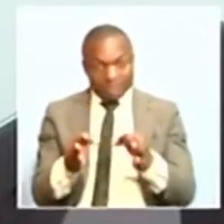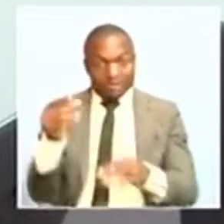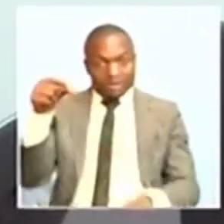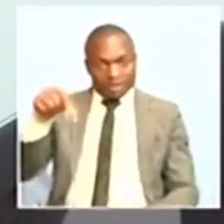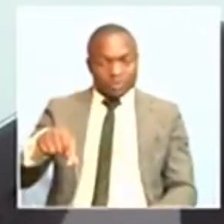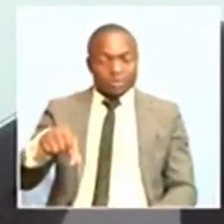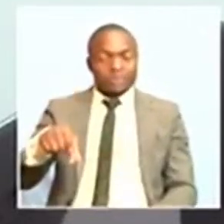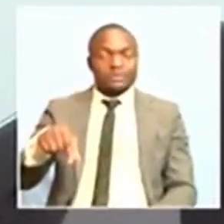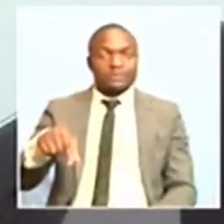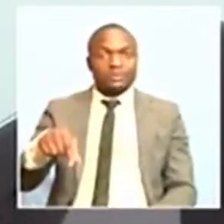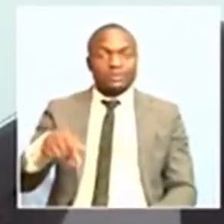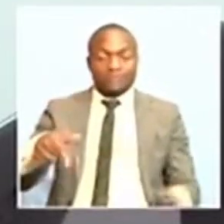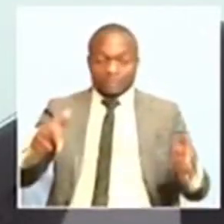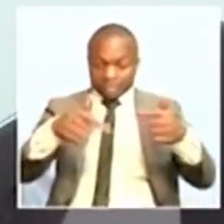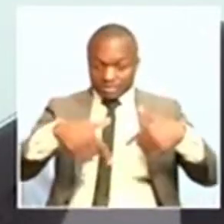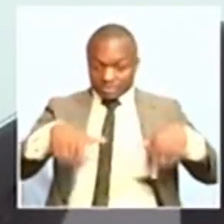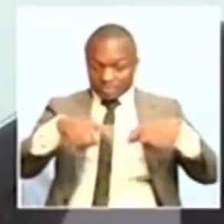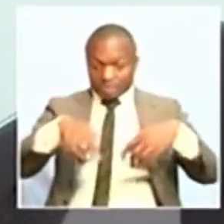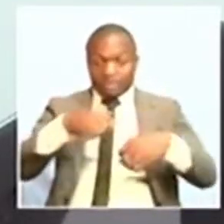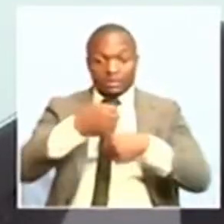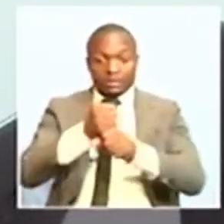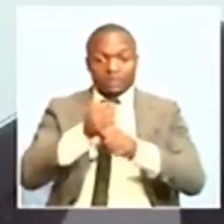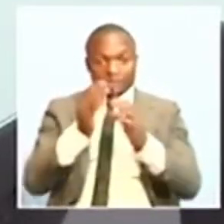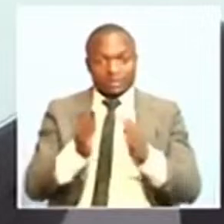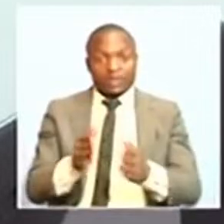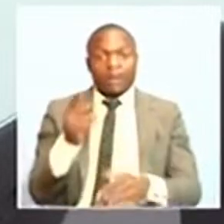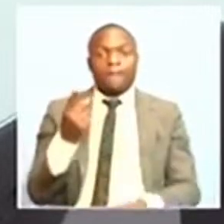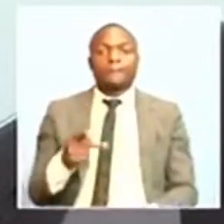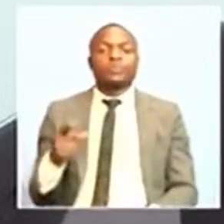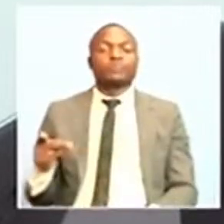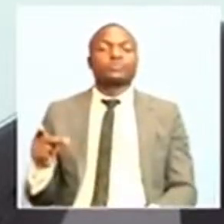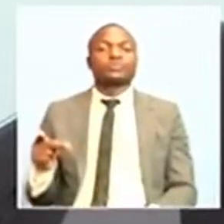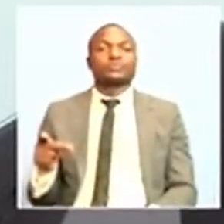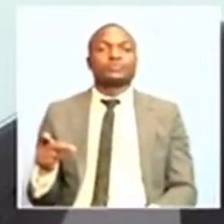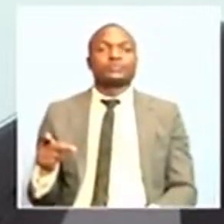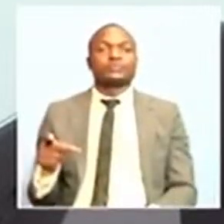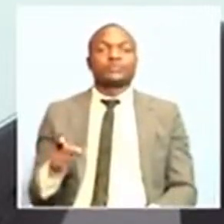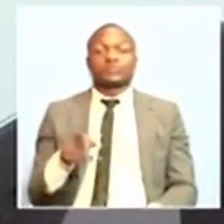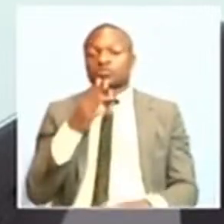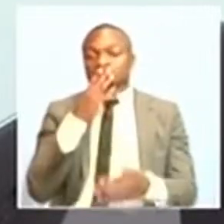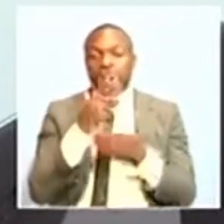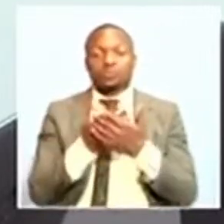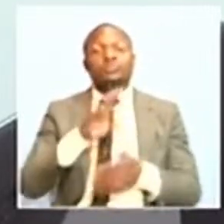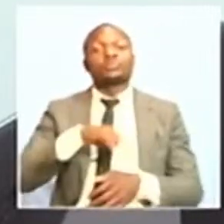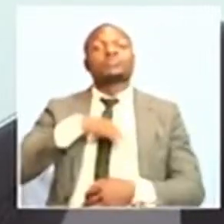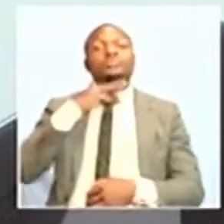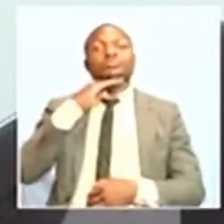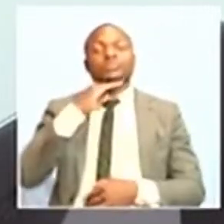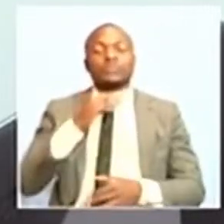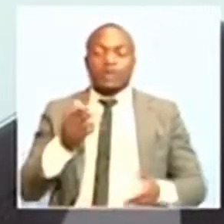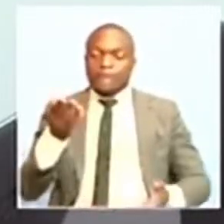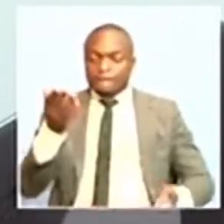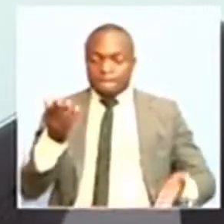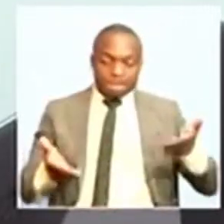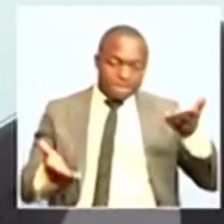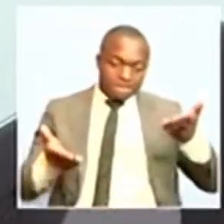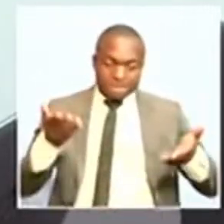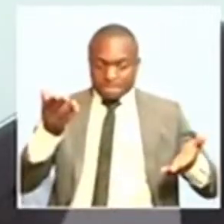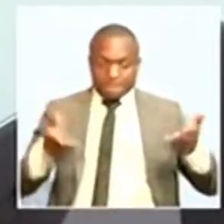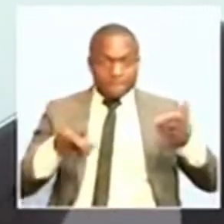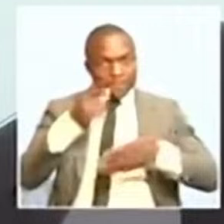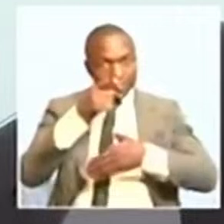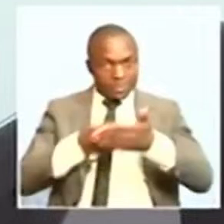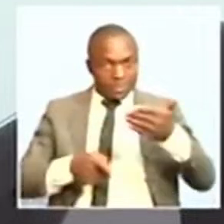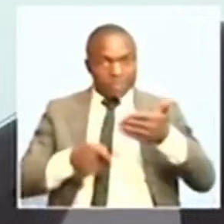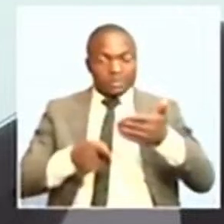of the local manufactured products is good enough to be compared to what